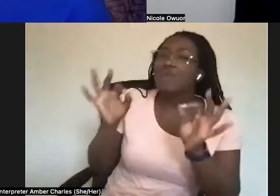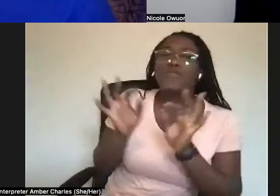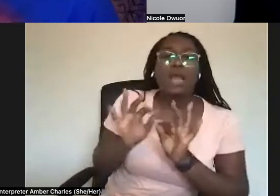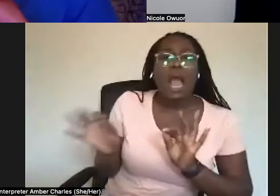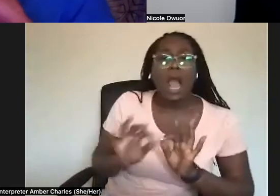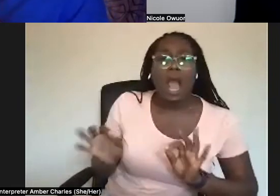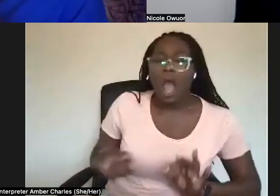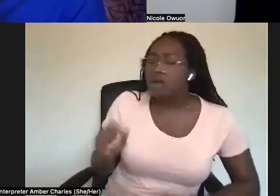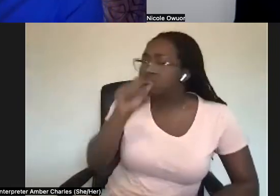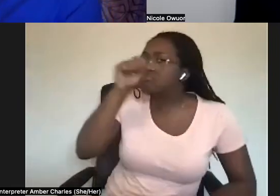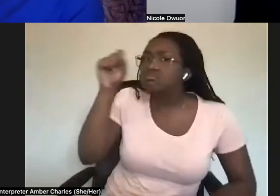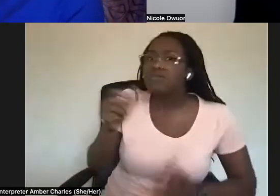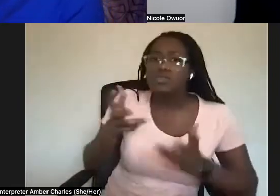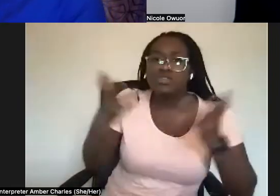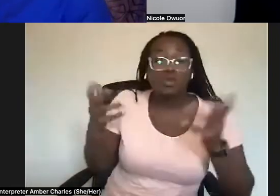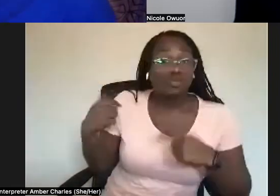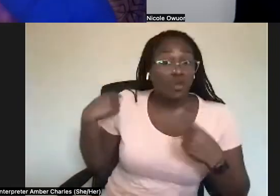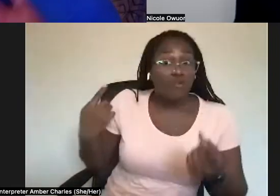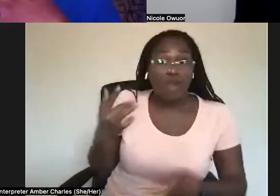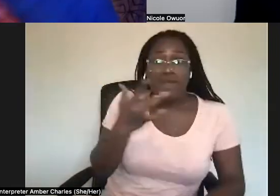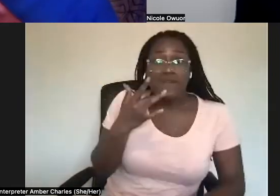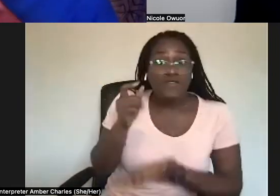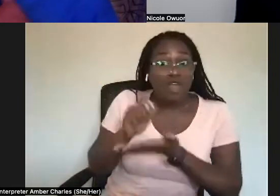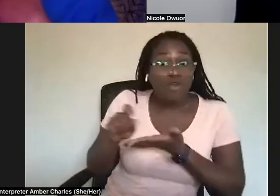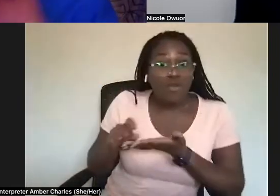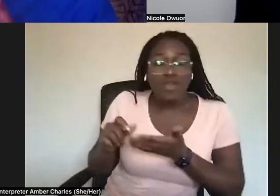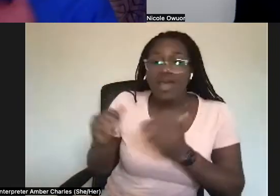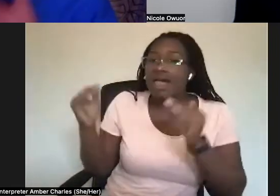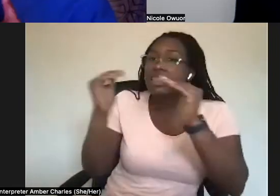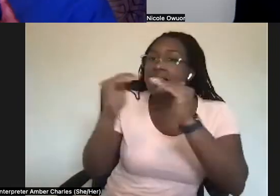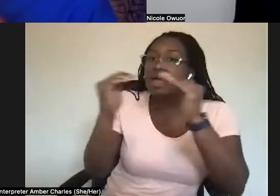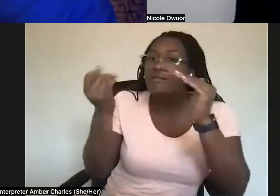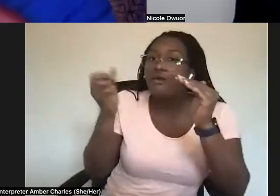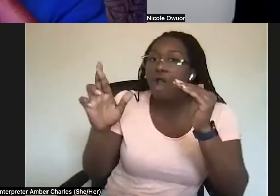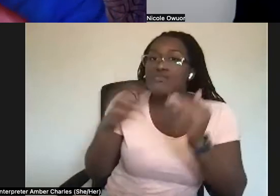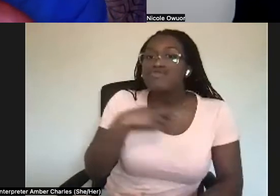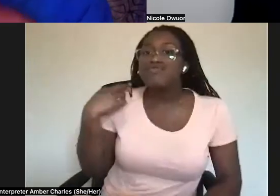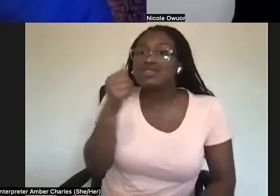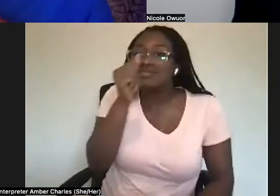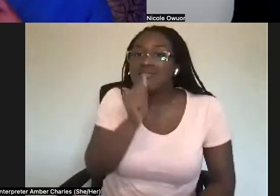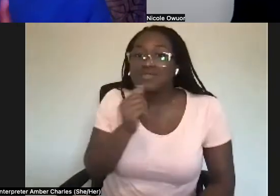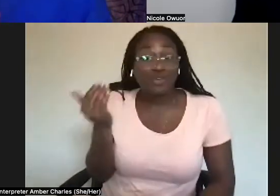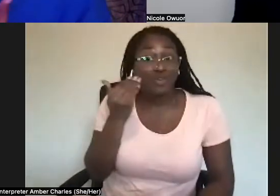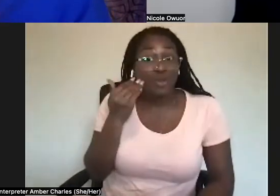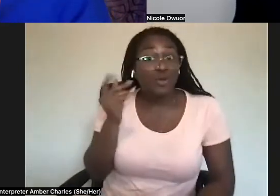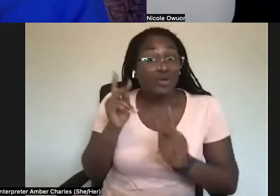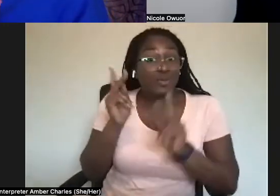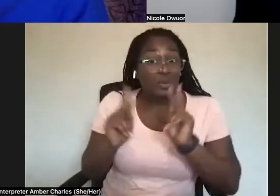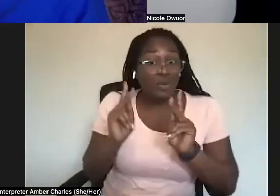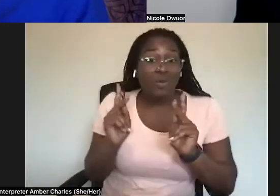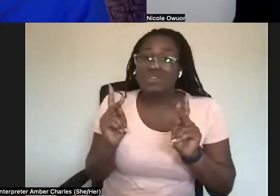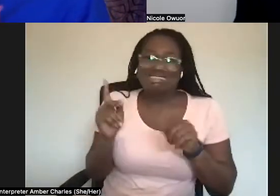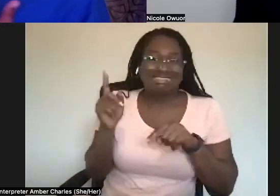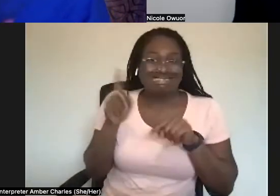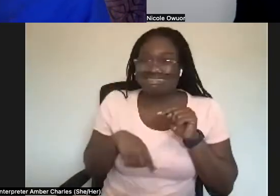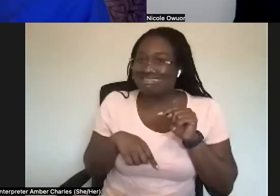much. My favorite gem that I wrote down is the level of risk tolerance, because, you know, there are people who just